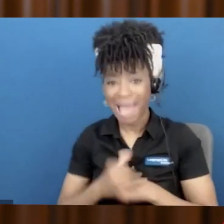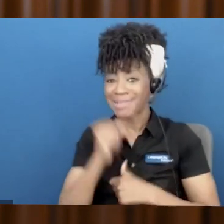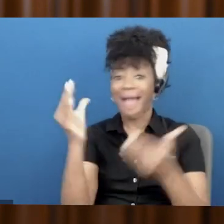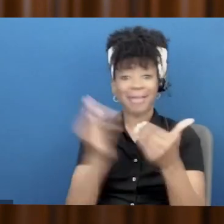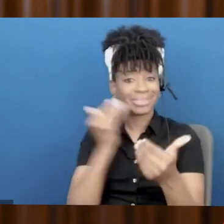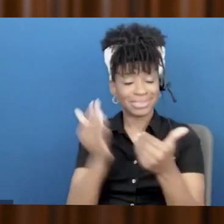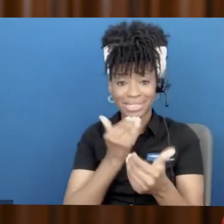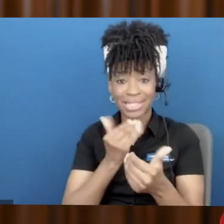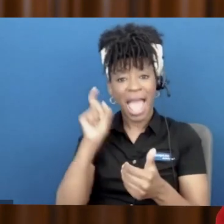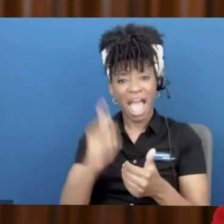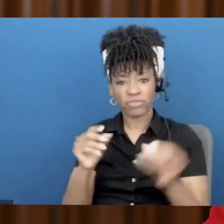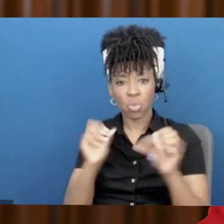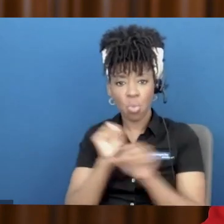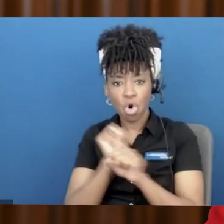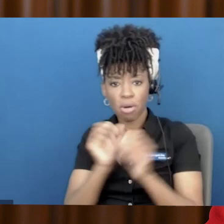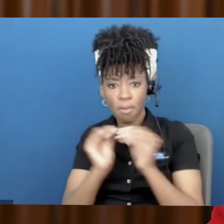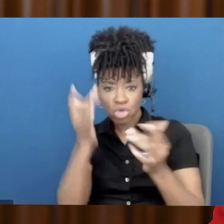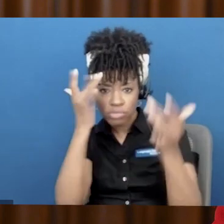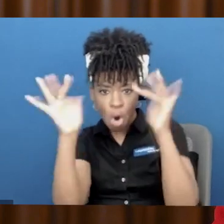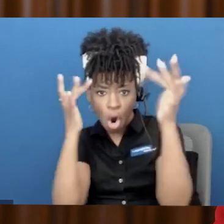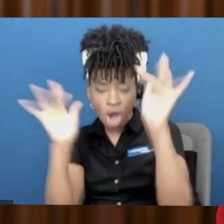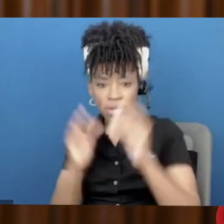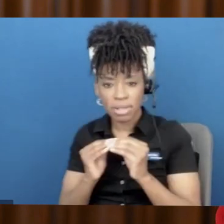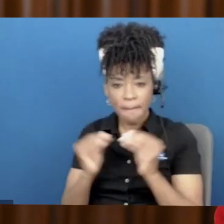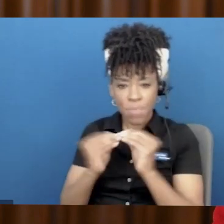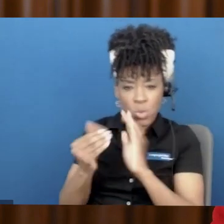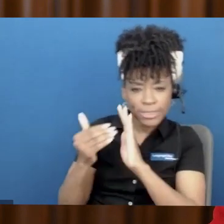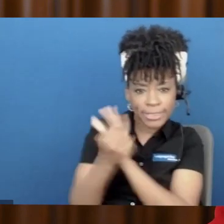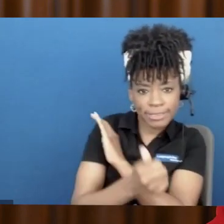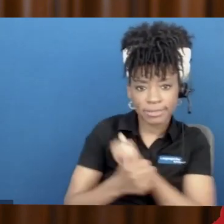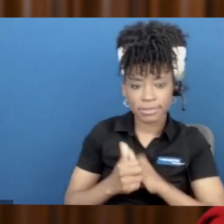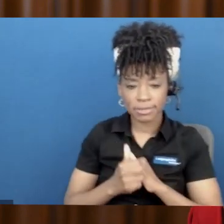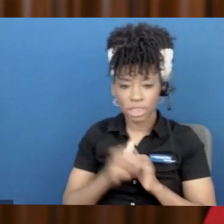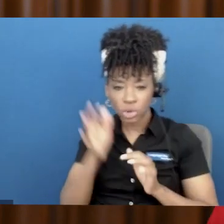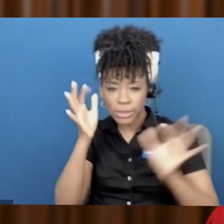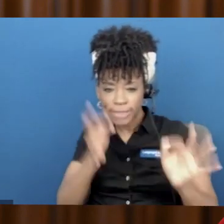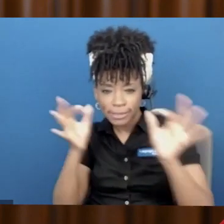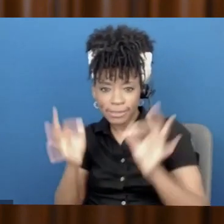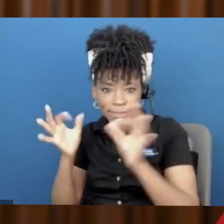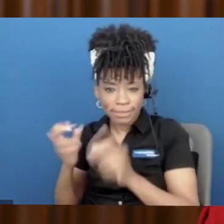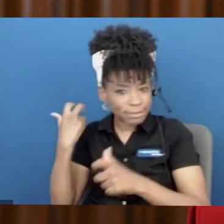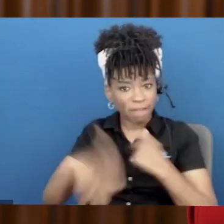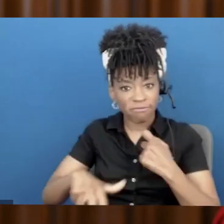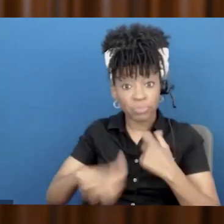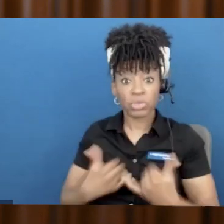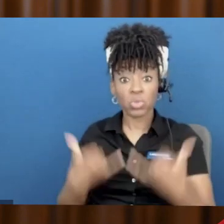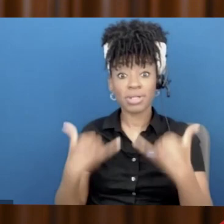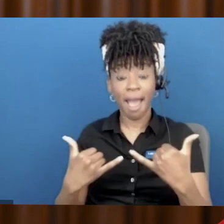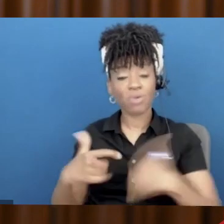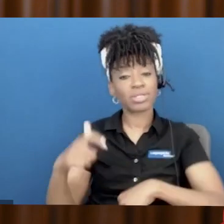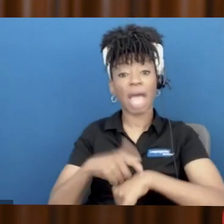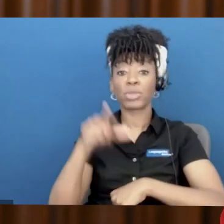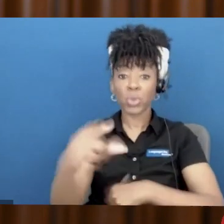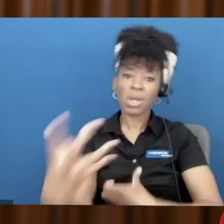smarter and more efficiently. We have to make difficult choices. So now is the time for you to weigh in